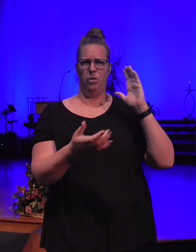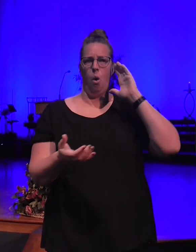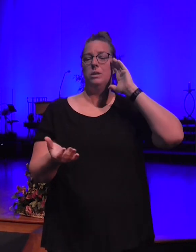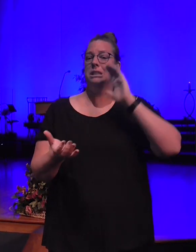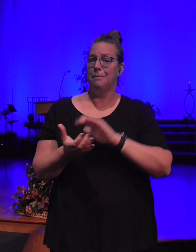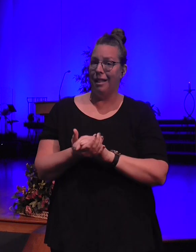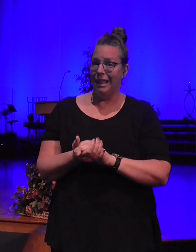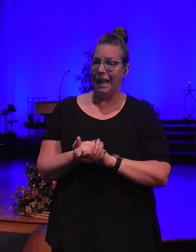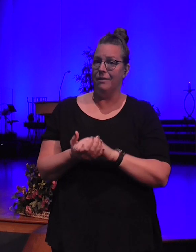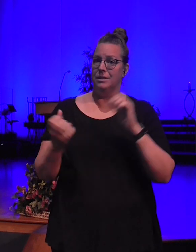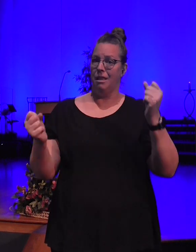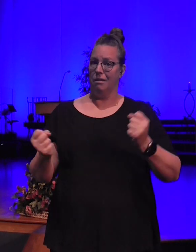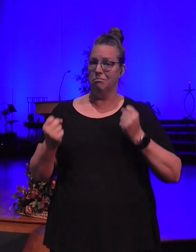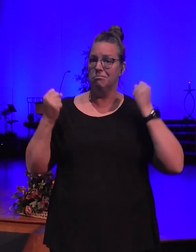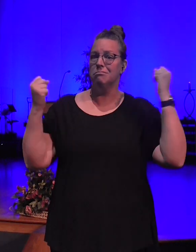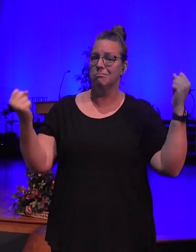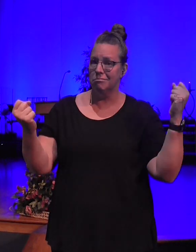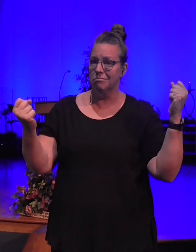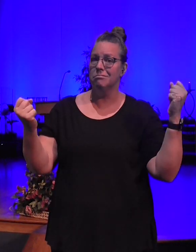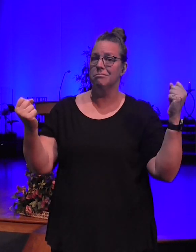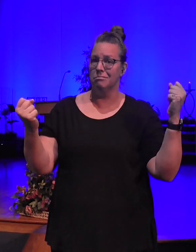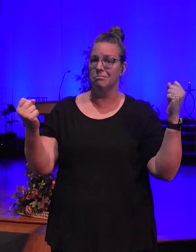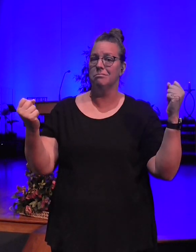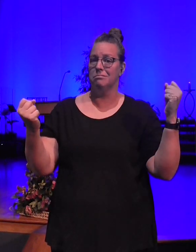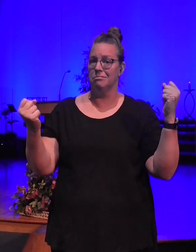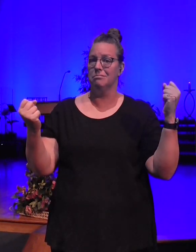that strengthen us.